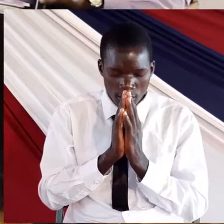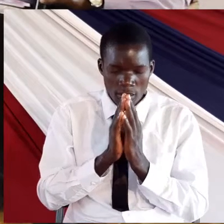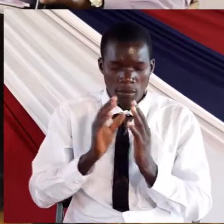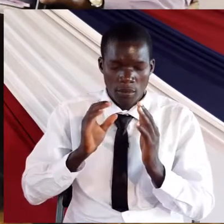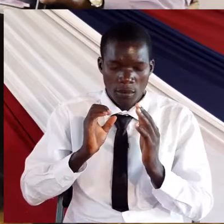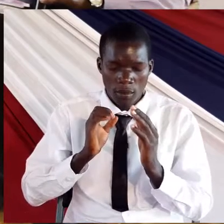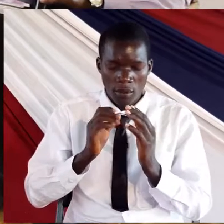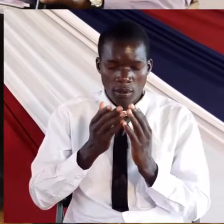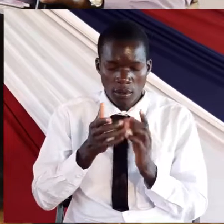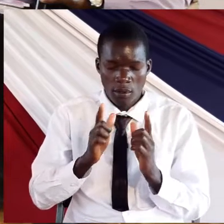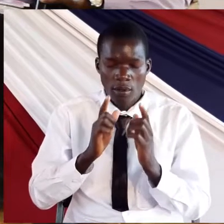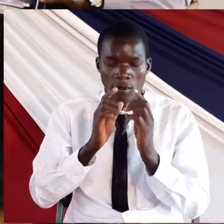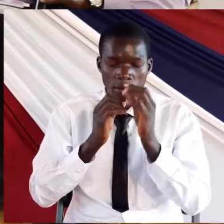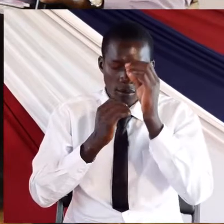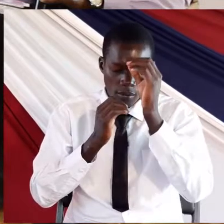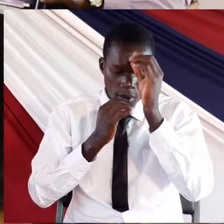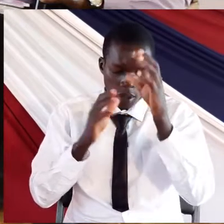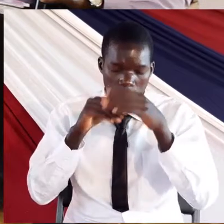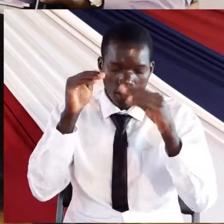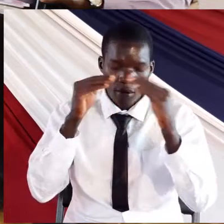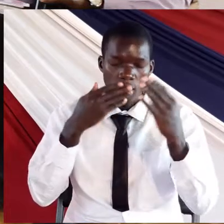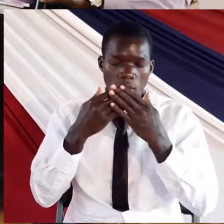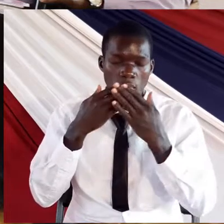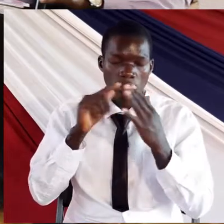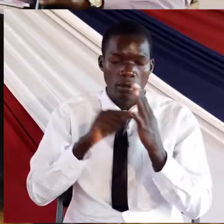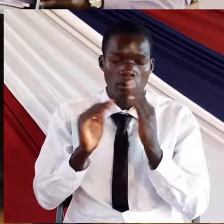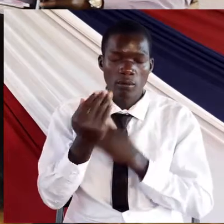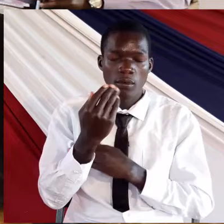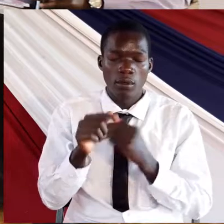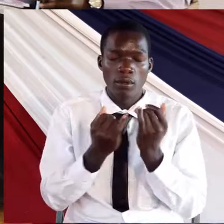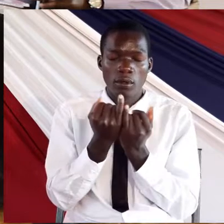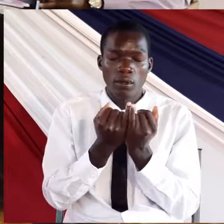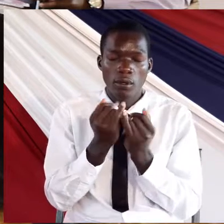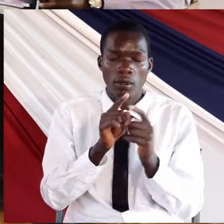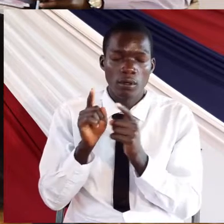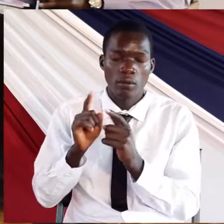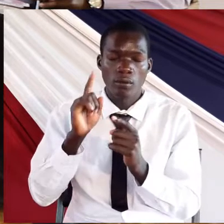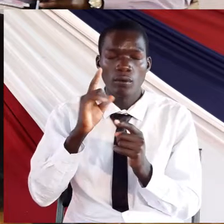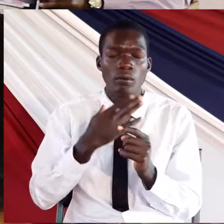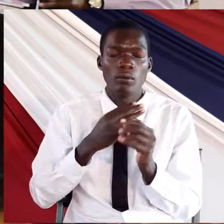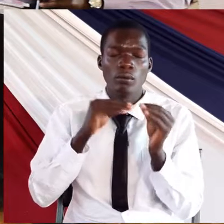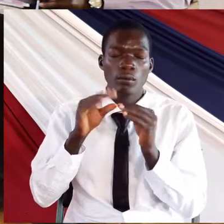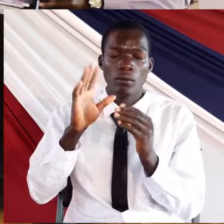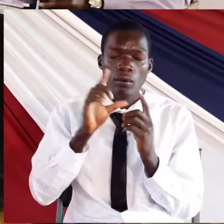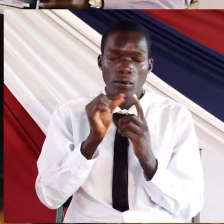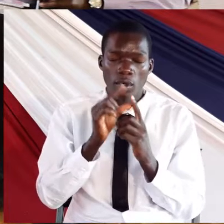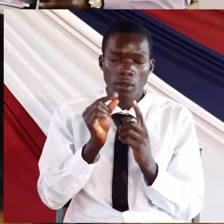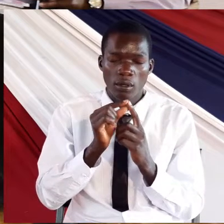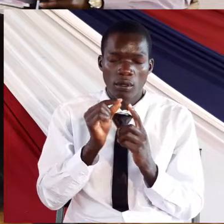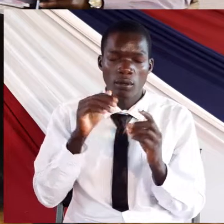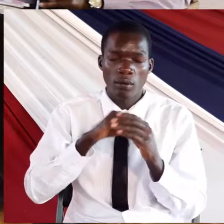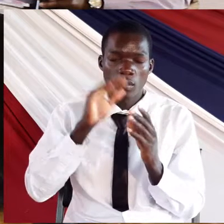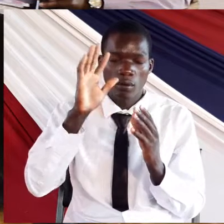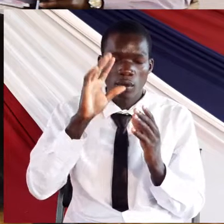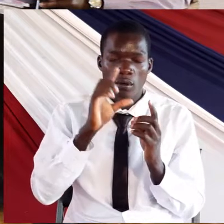Let's have a word of prayer. Our Father in heaven, we want to thank you this morning of Sabbath as we want to look into your word. We would want